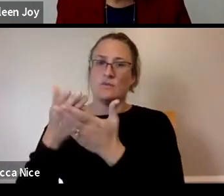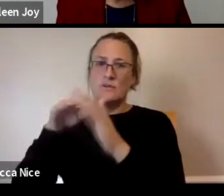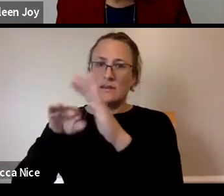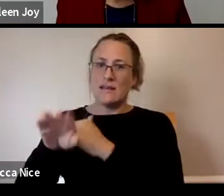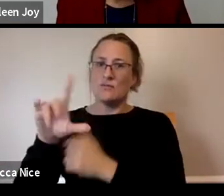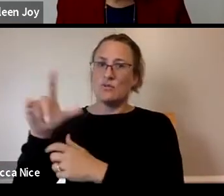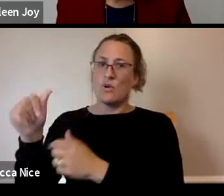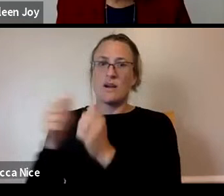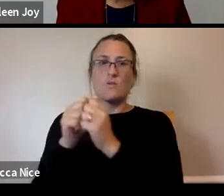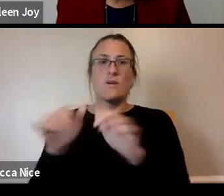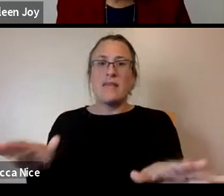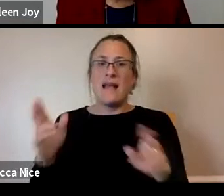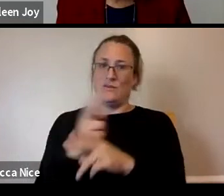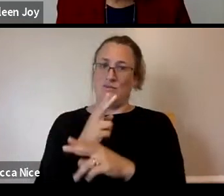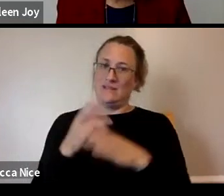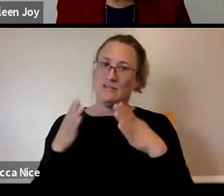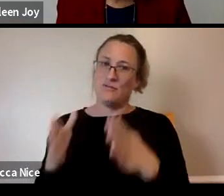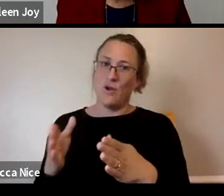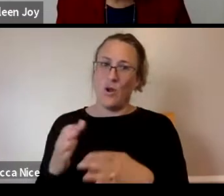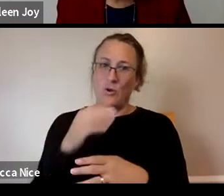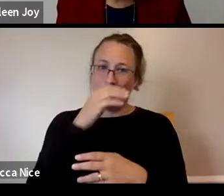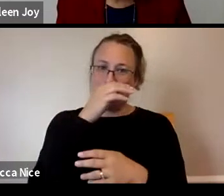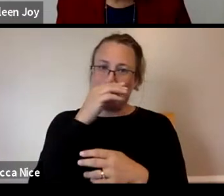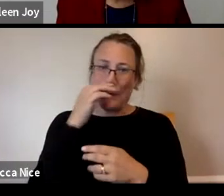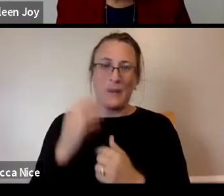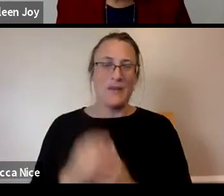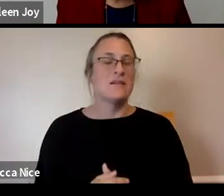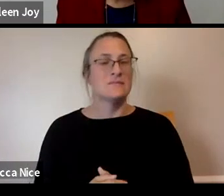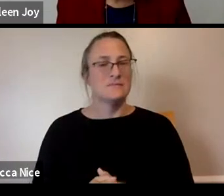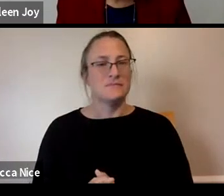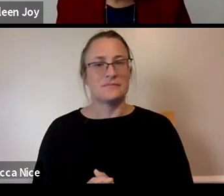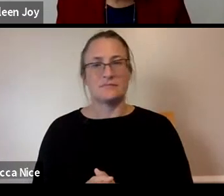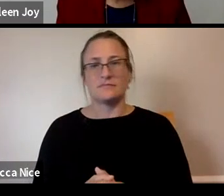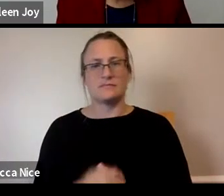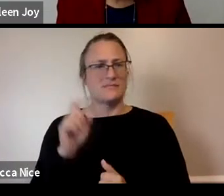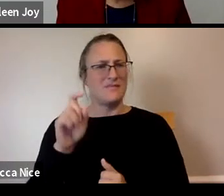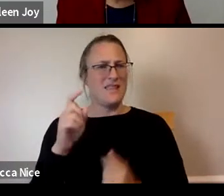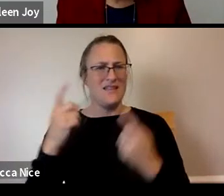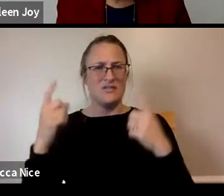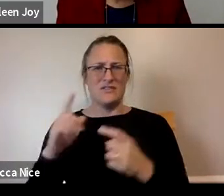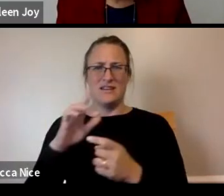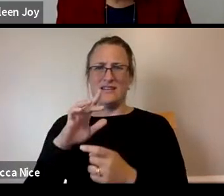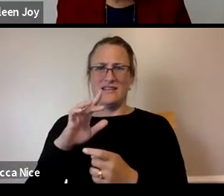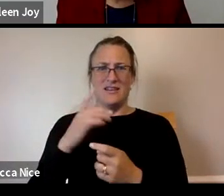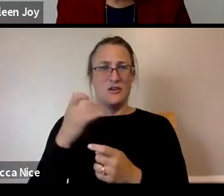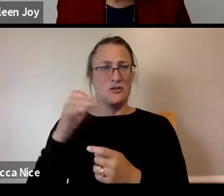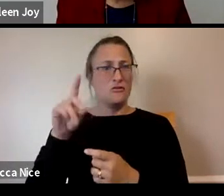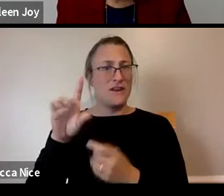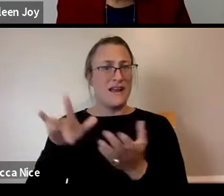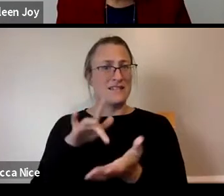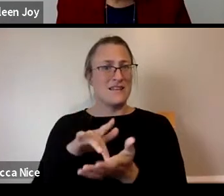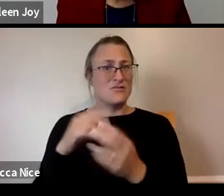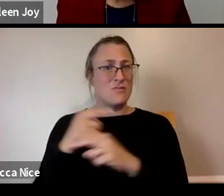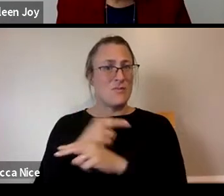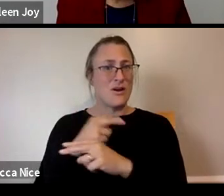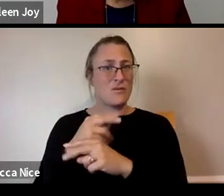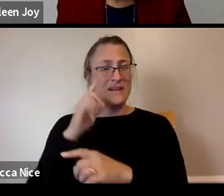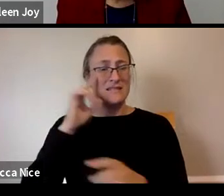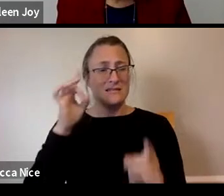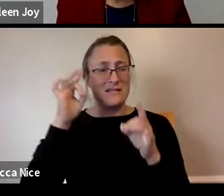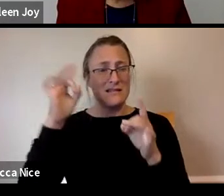using the roads. Everybody must agree the Grand Central Parkway is an absolute nightmare at any given